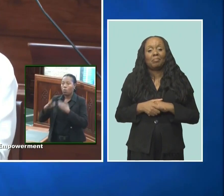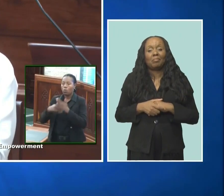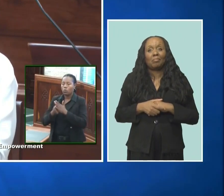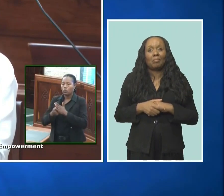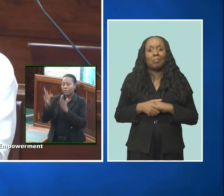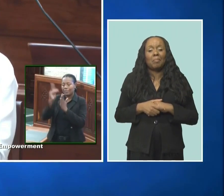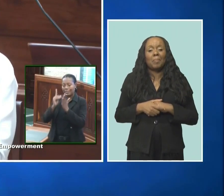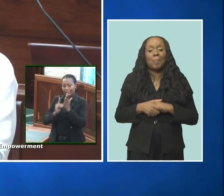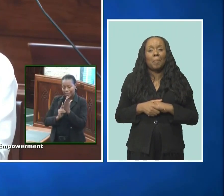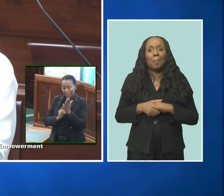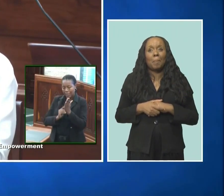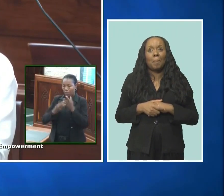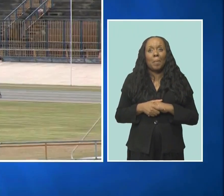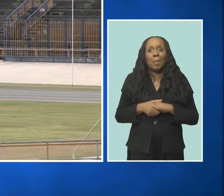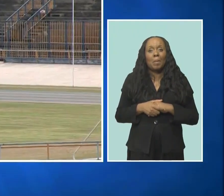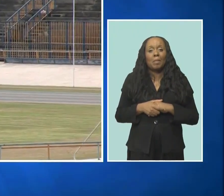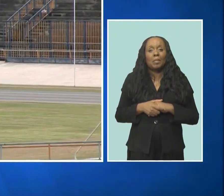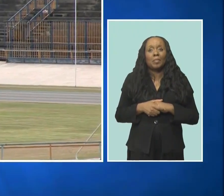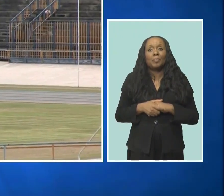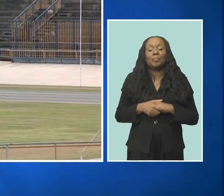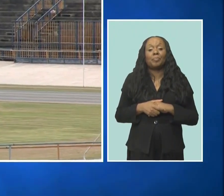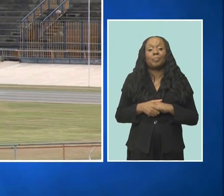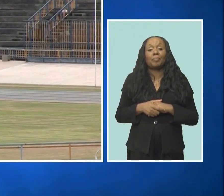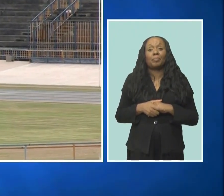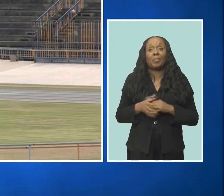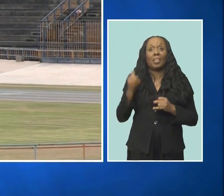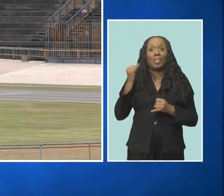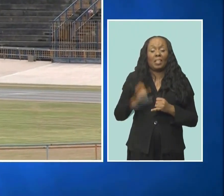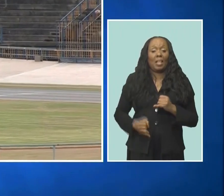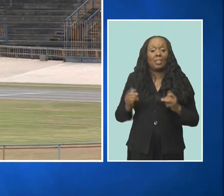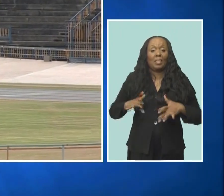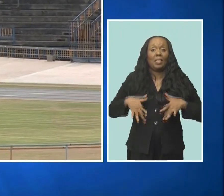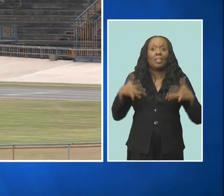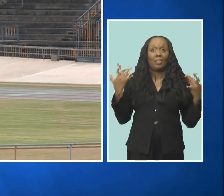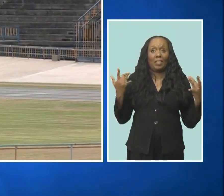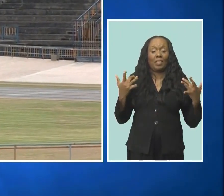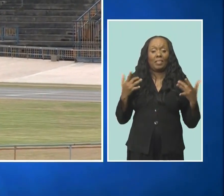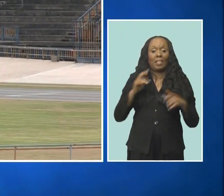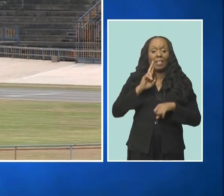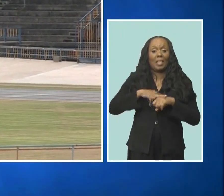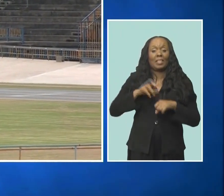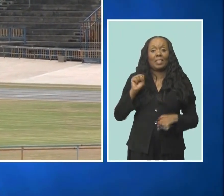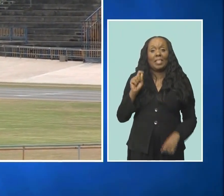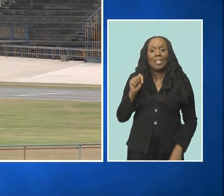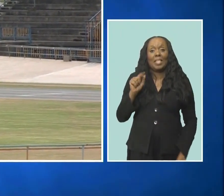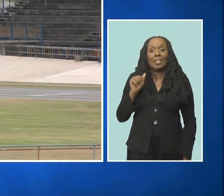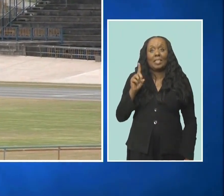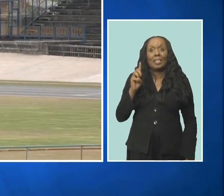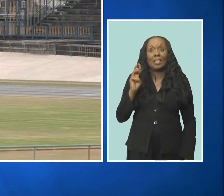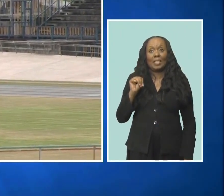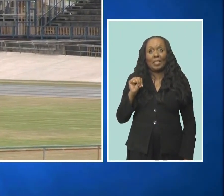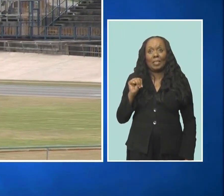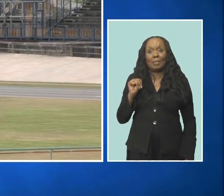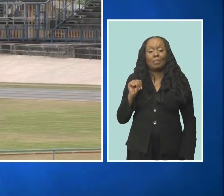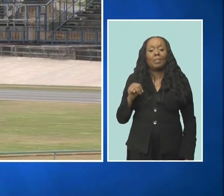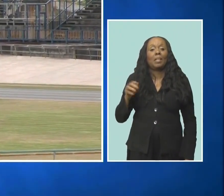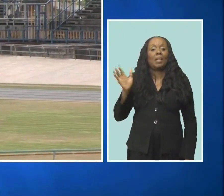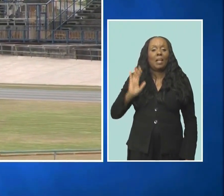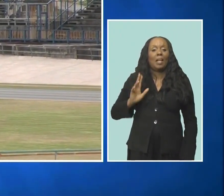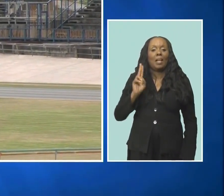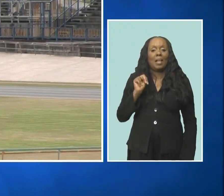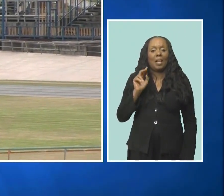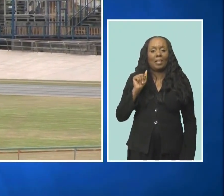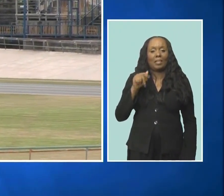of the road. The last event held at the National Stadium was the National Primary Schools